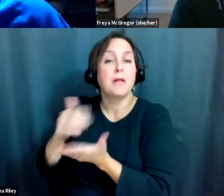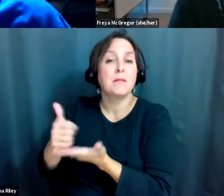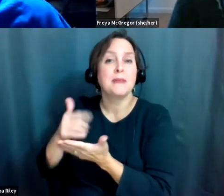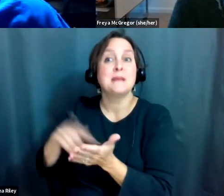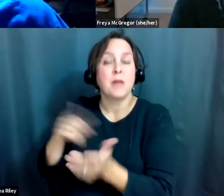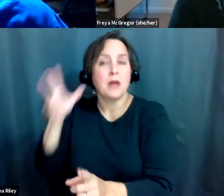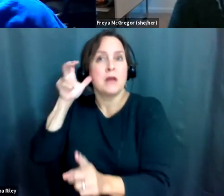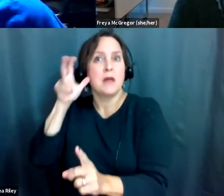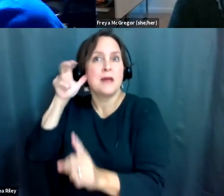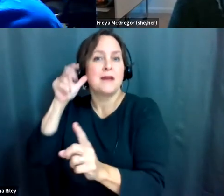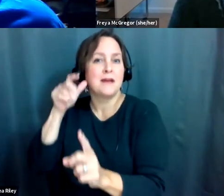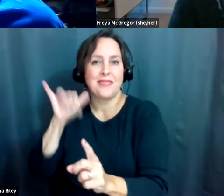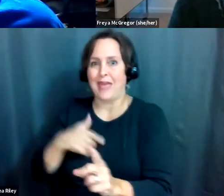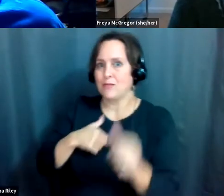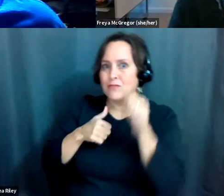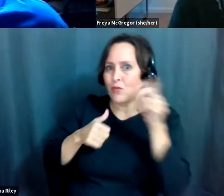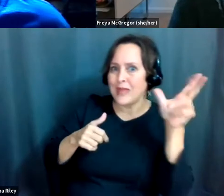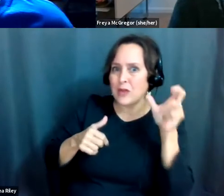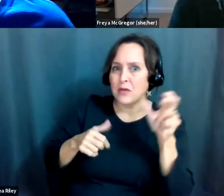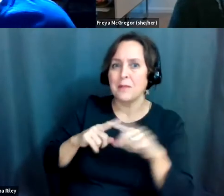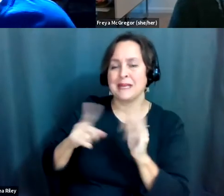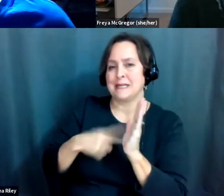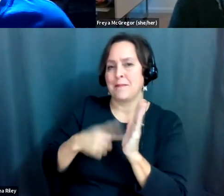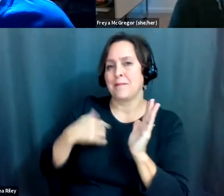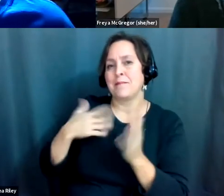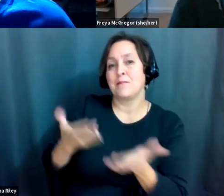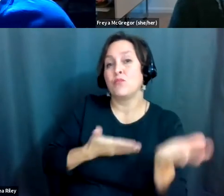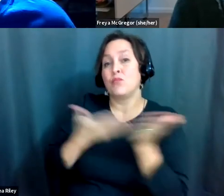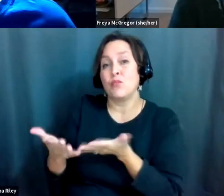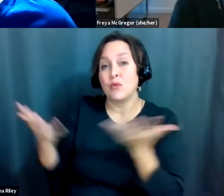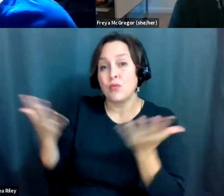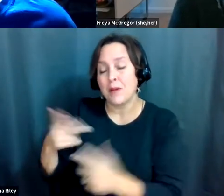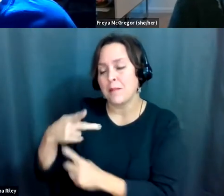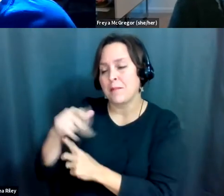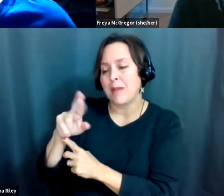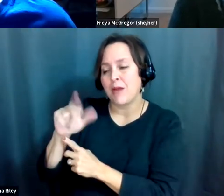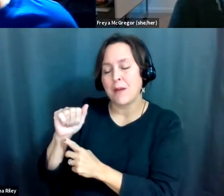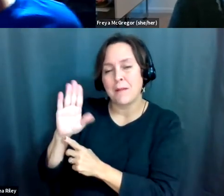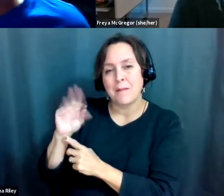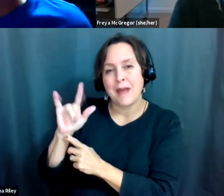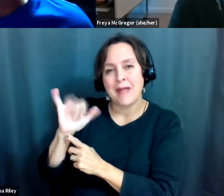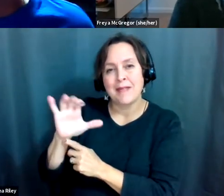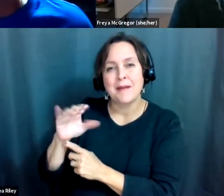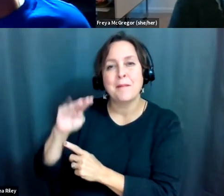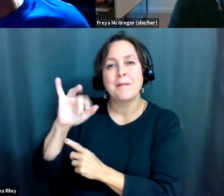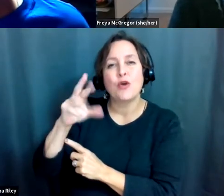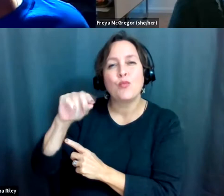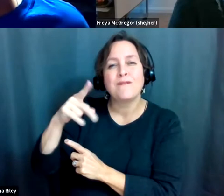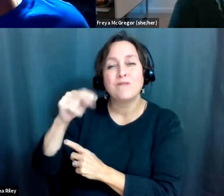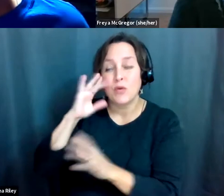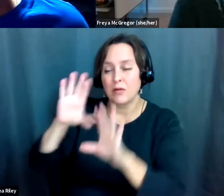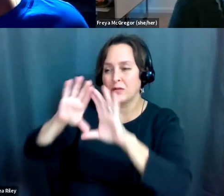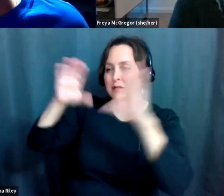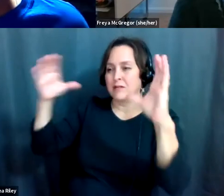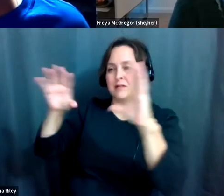Uh, but I, I sometimes take a parabolic microphone with me and it's very difficult for me as a blind person to